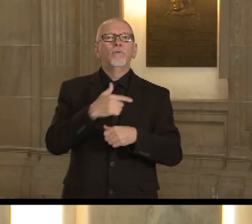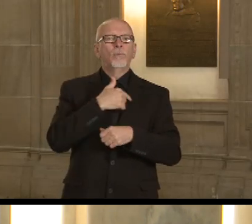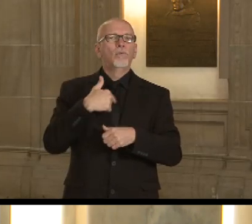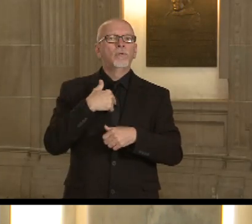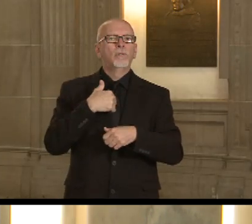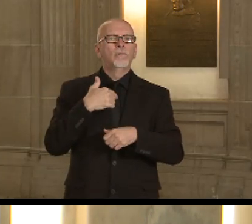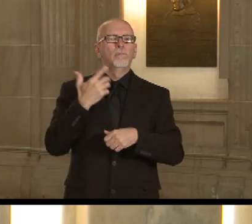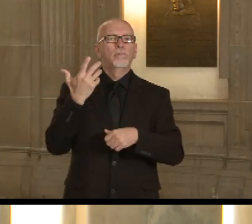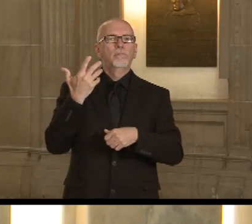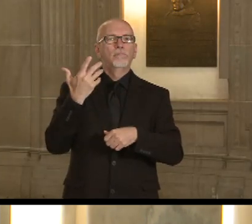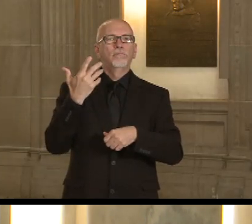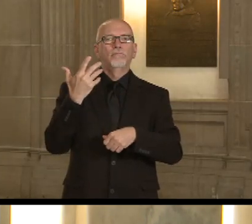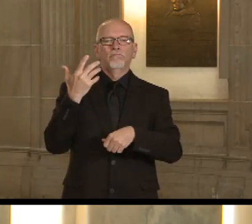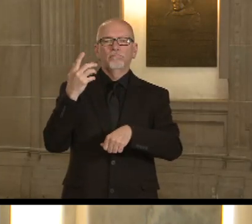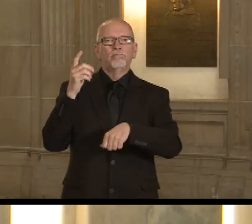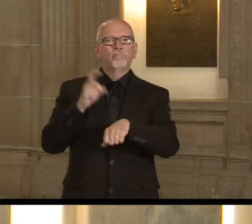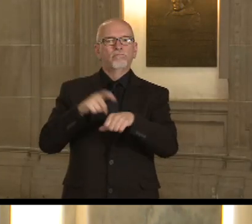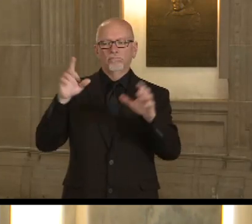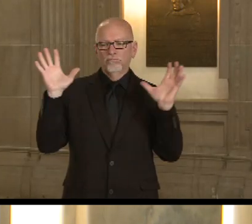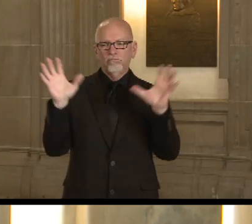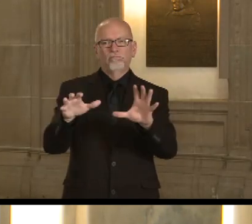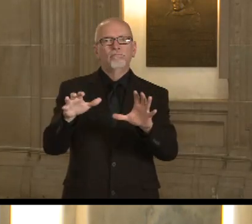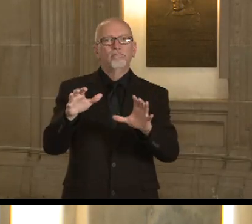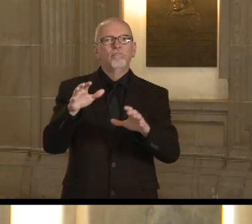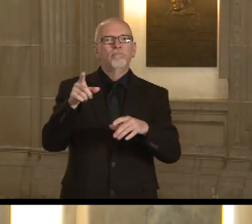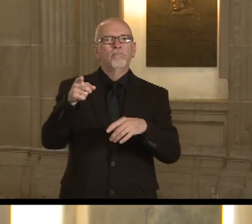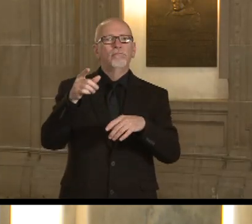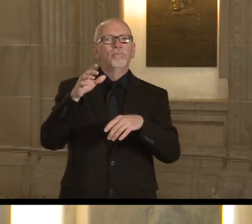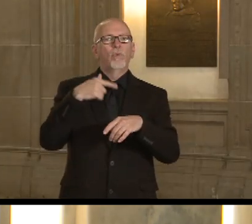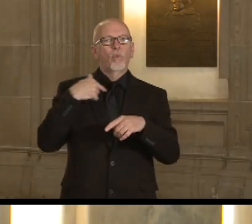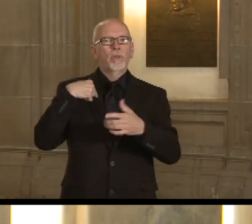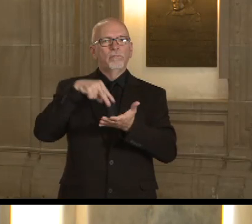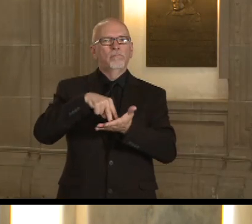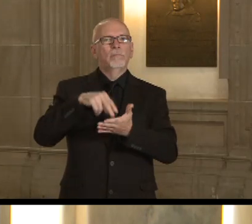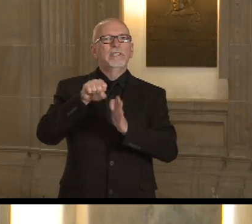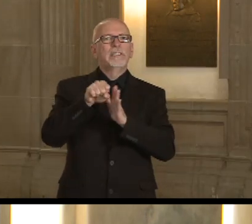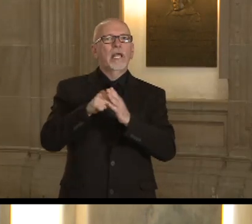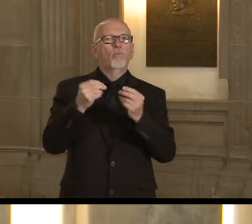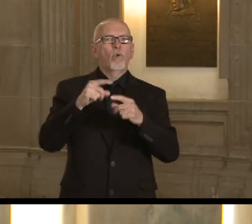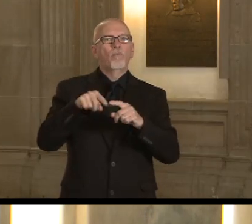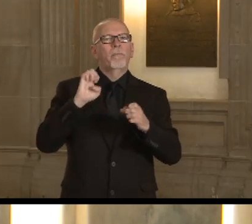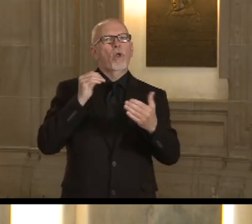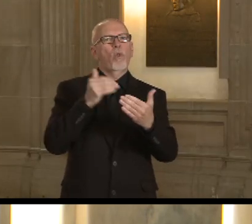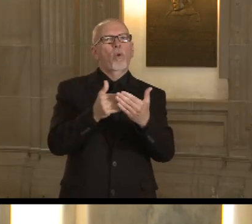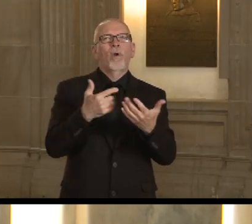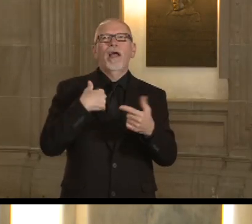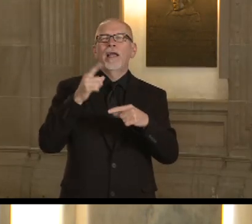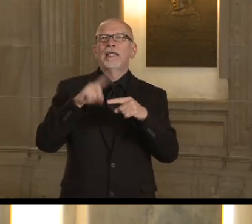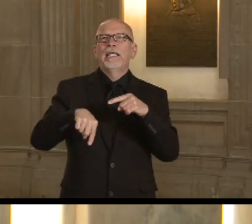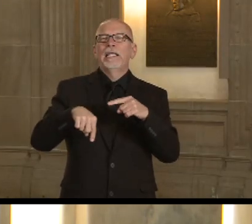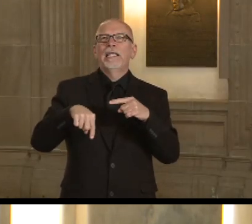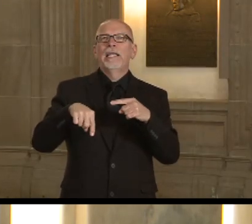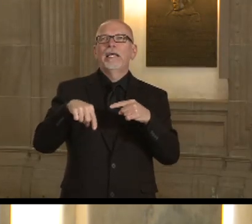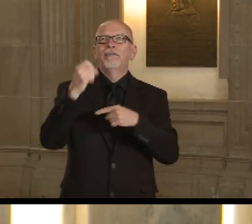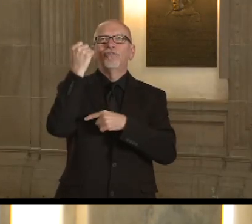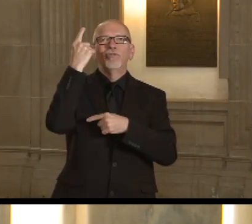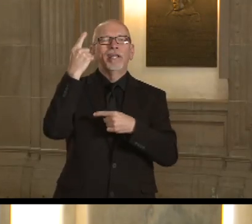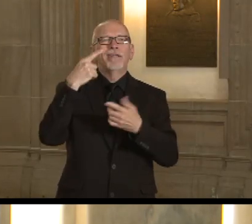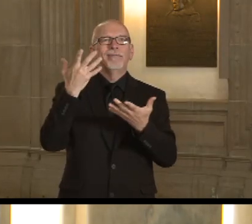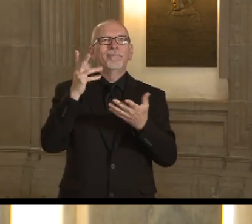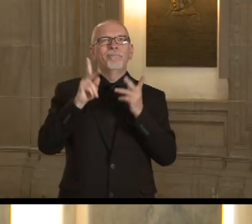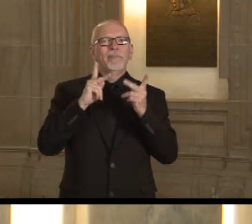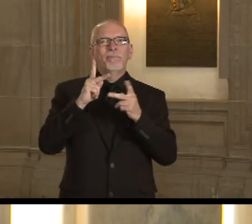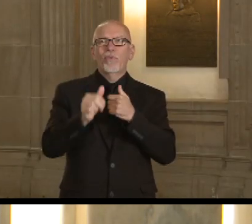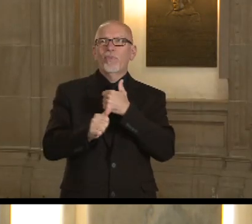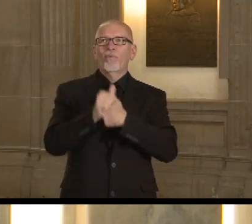we set foot on state property to be close. It's just unconscionable to me that folks